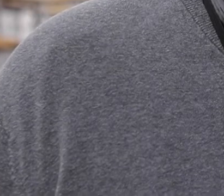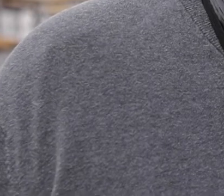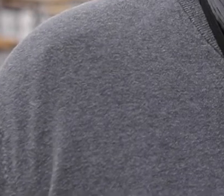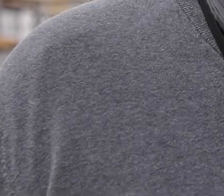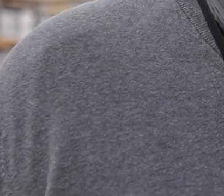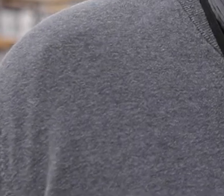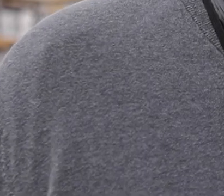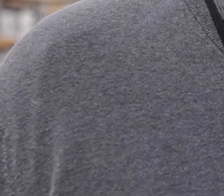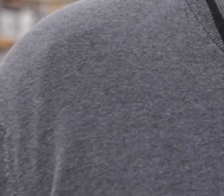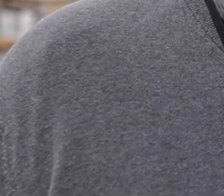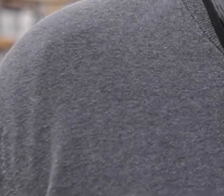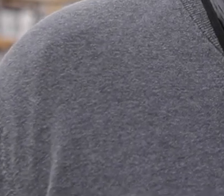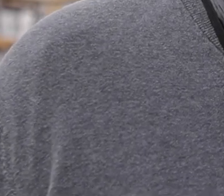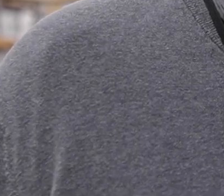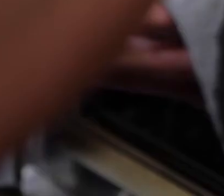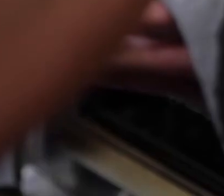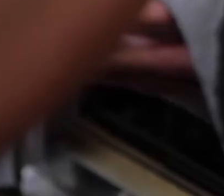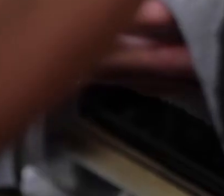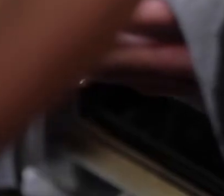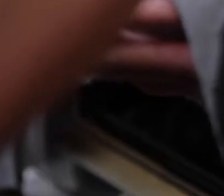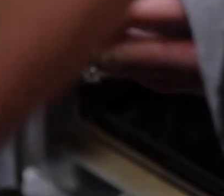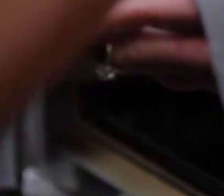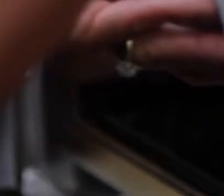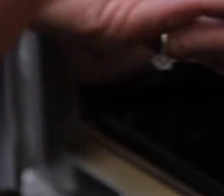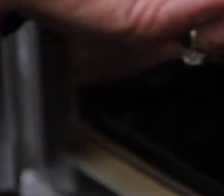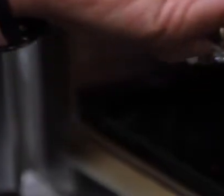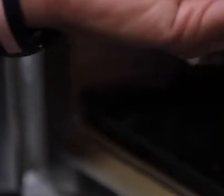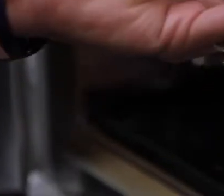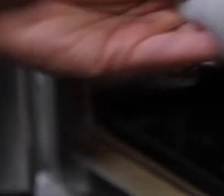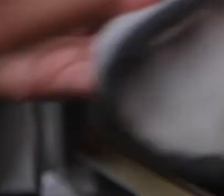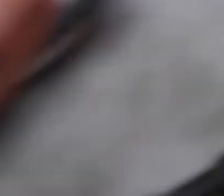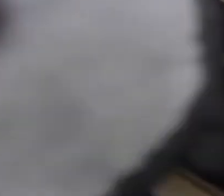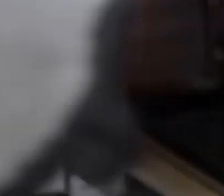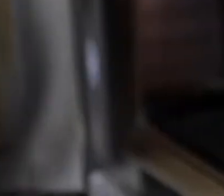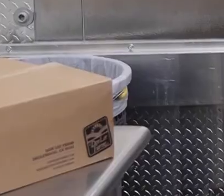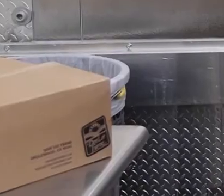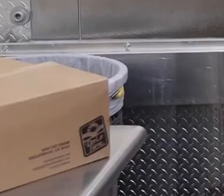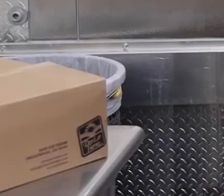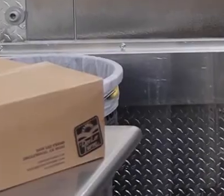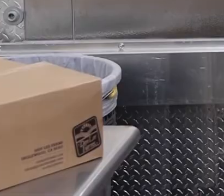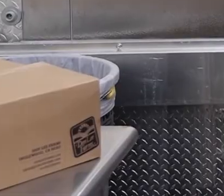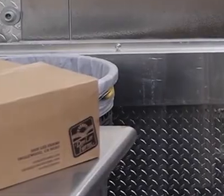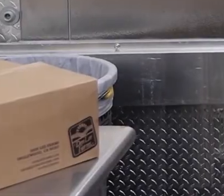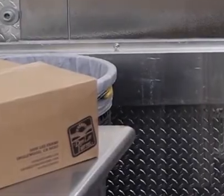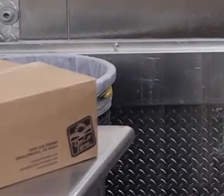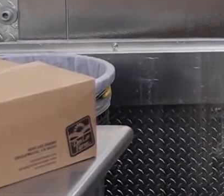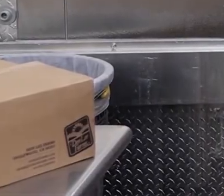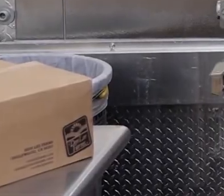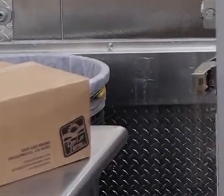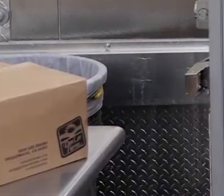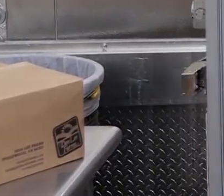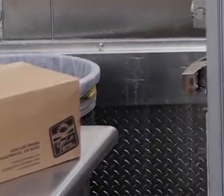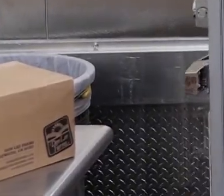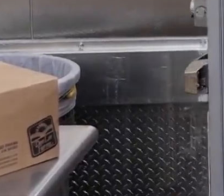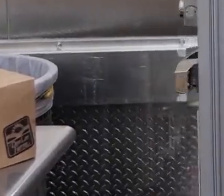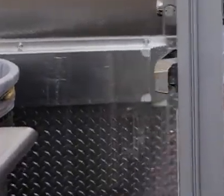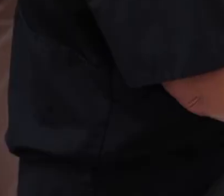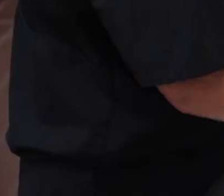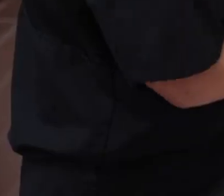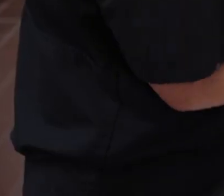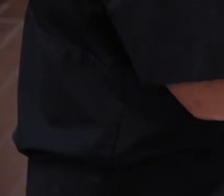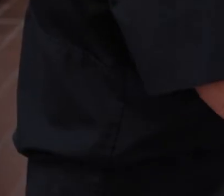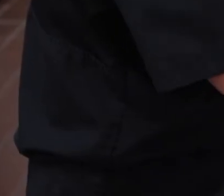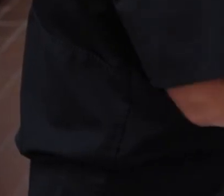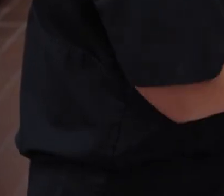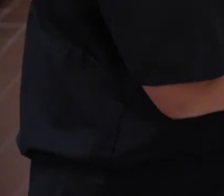really good part of making sure that everybody knows what they need to do and how to do it. Para is responsible for all